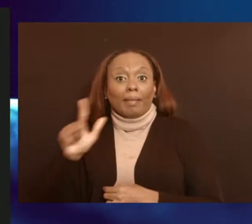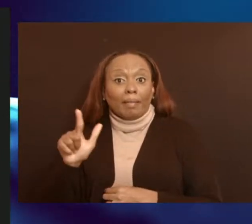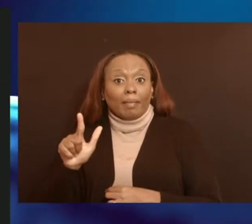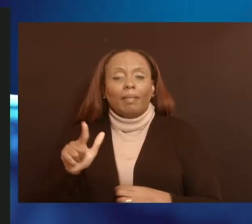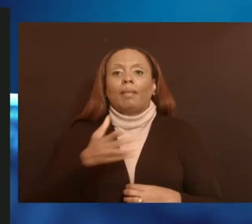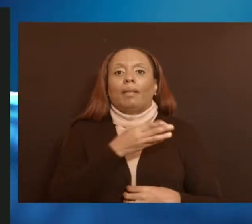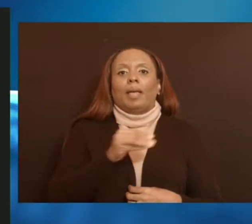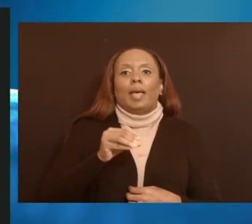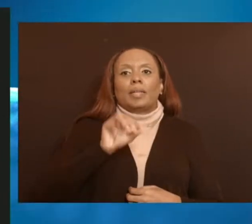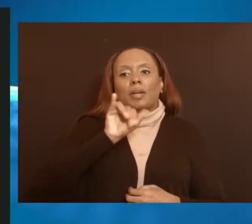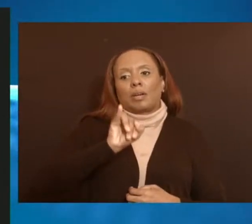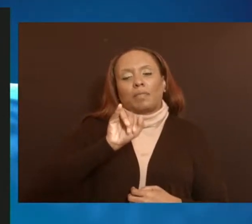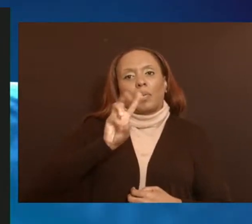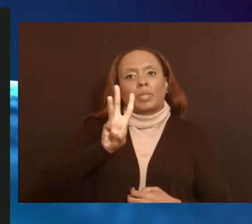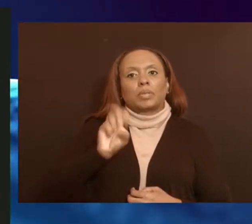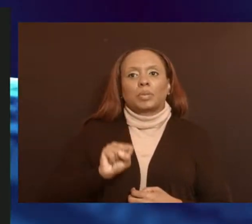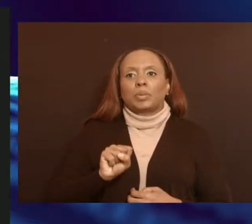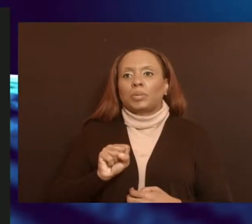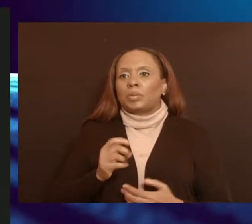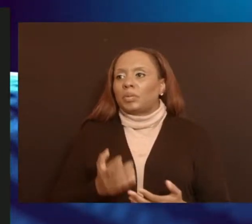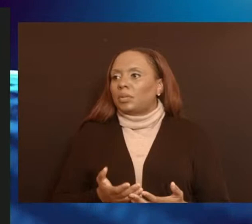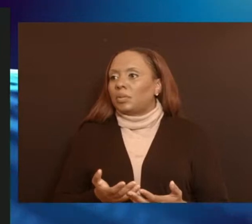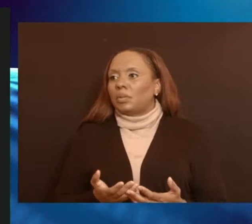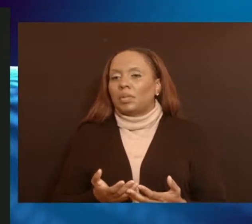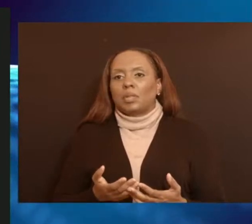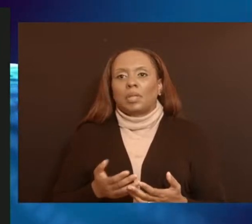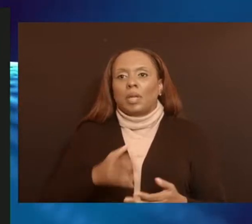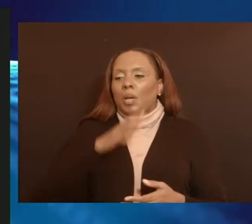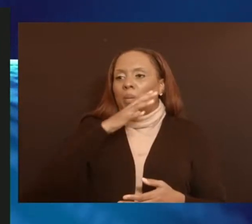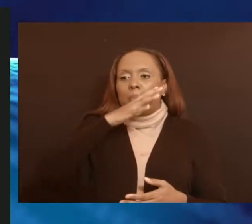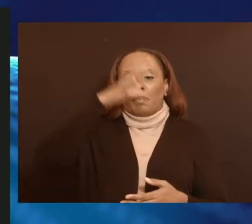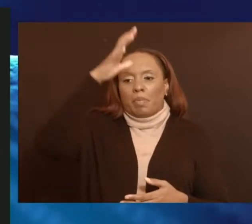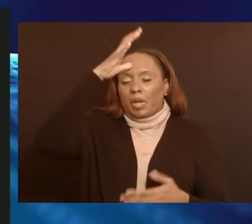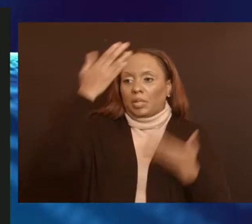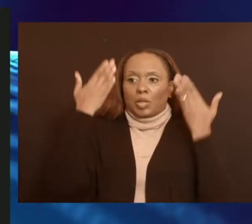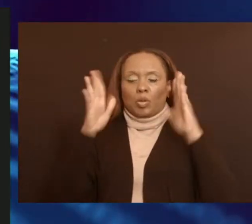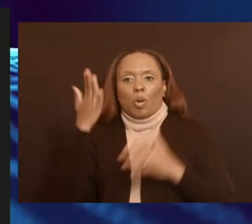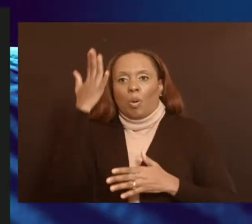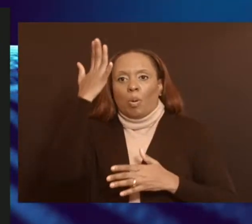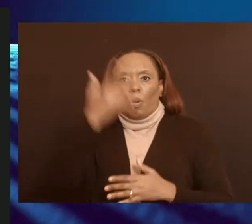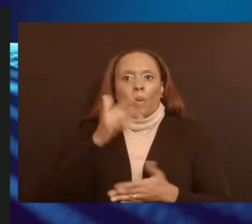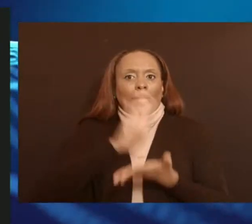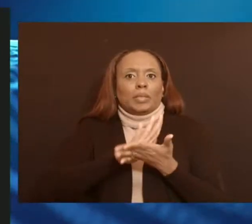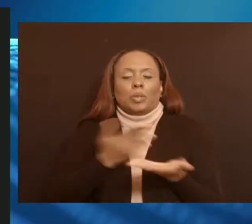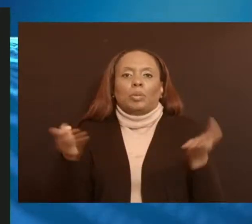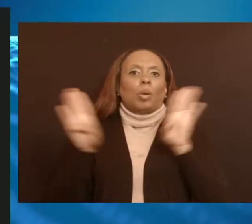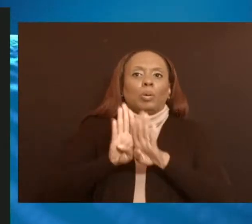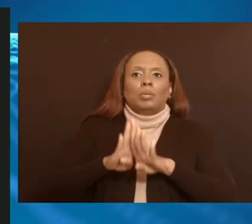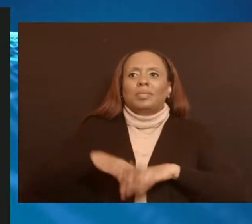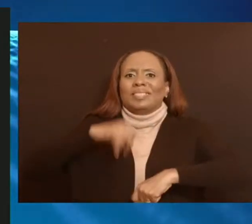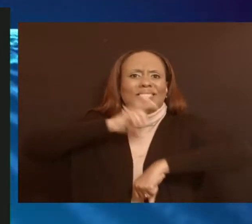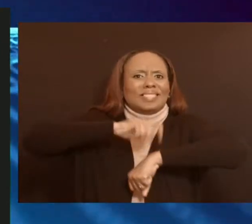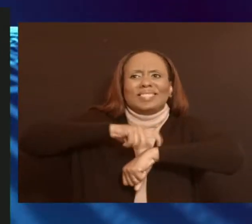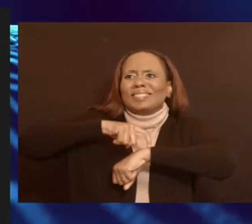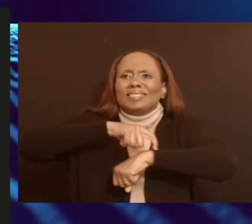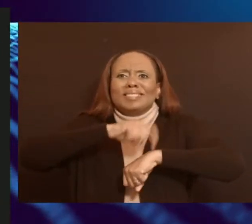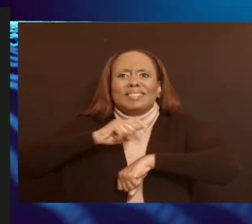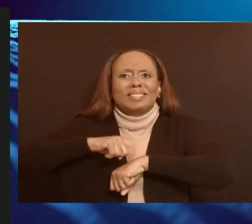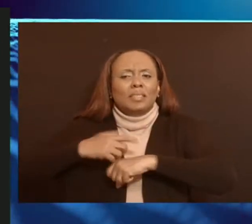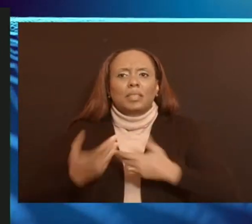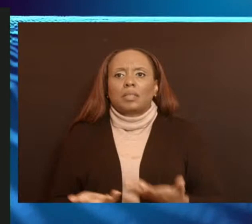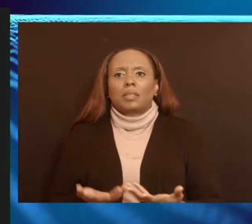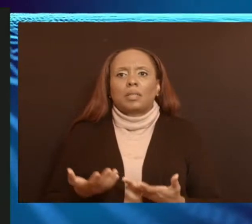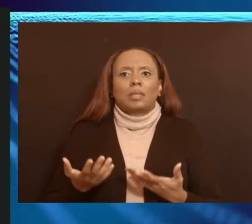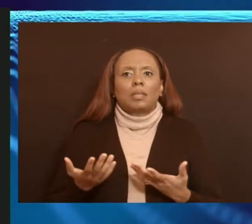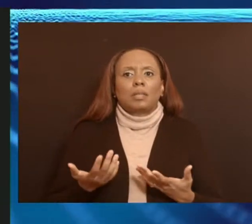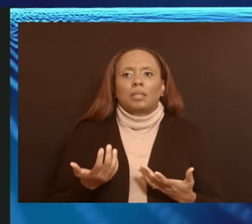they were just told to close the school and they weren't informed why. Parents then did not know why, and time is precious when it comes to COVID.